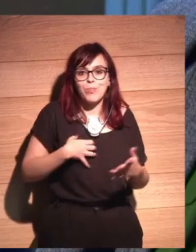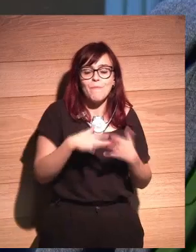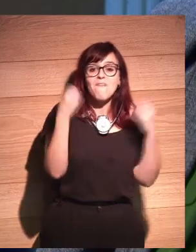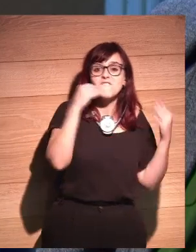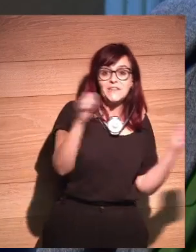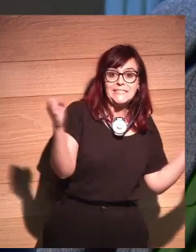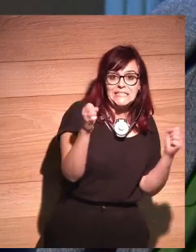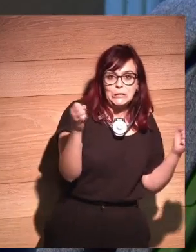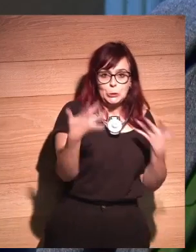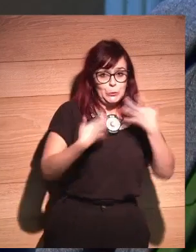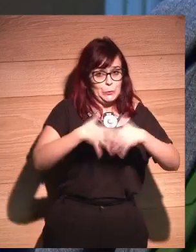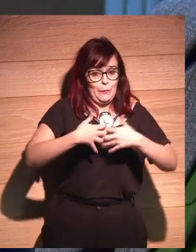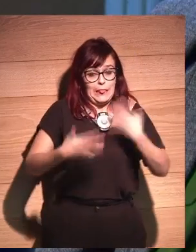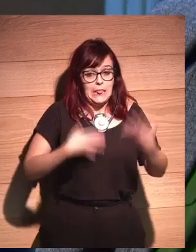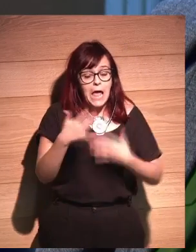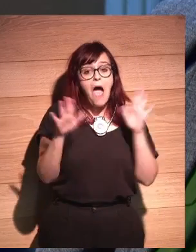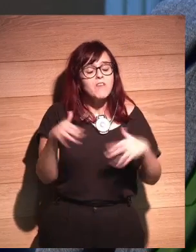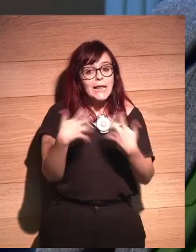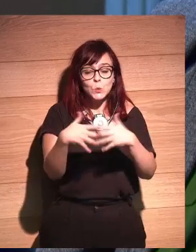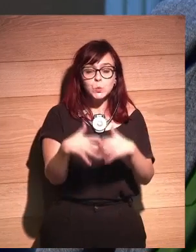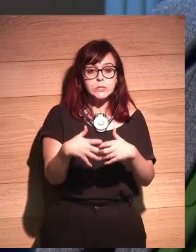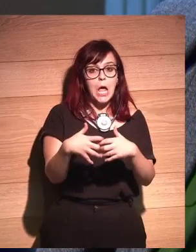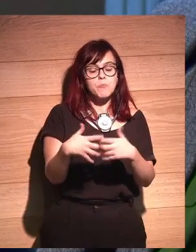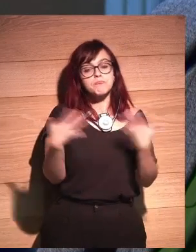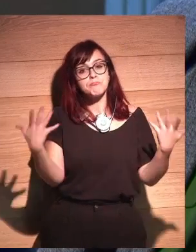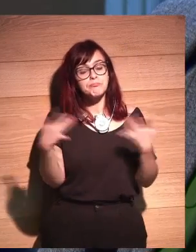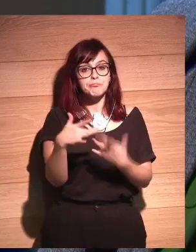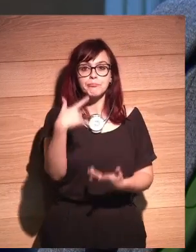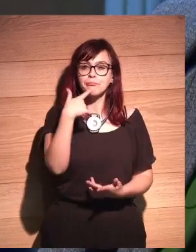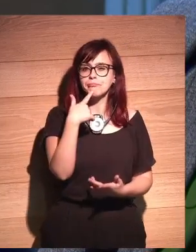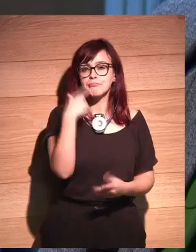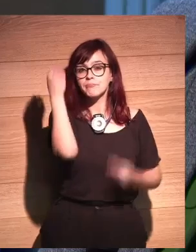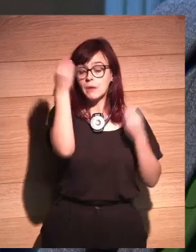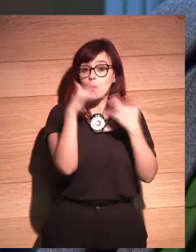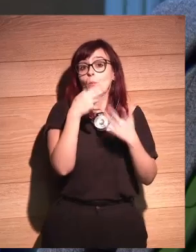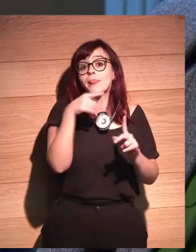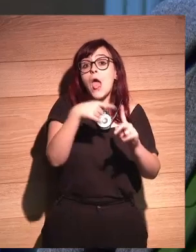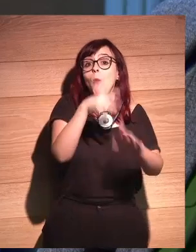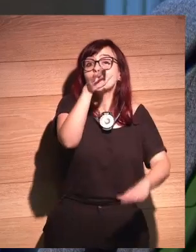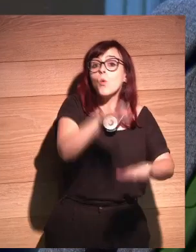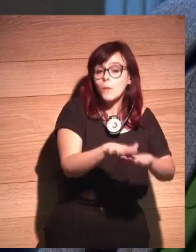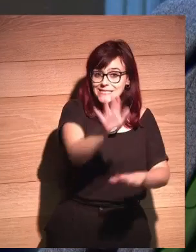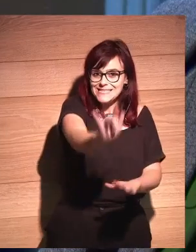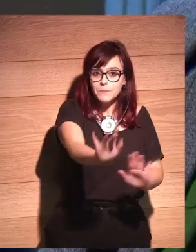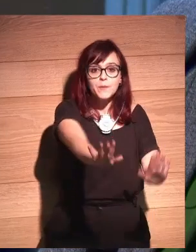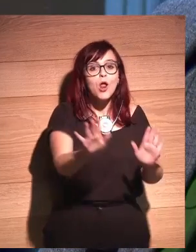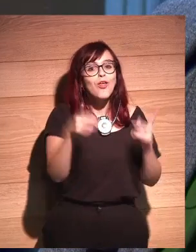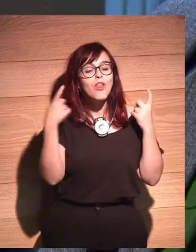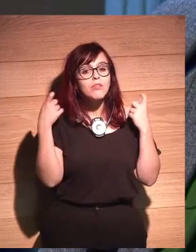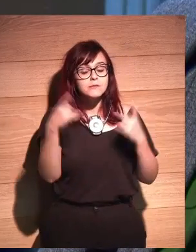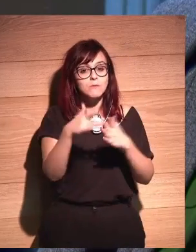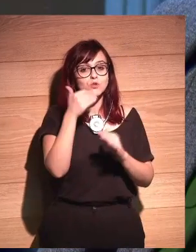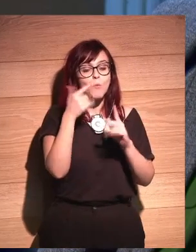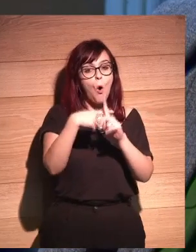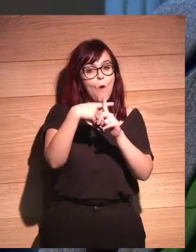And the industry said, well, we can deliver all of this, but we need some kind of a scale in order for it to be worth it for us to